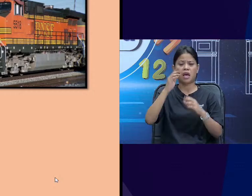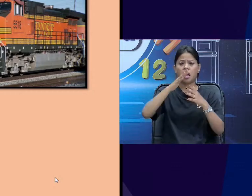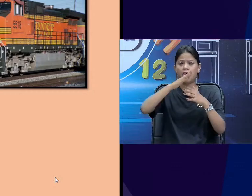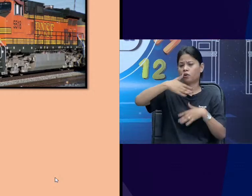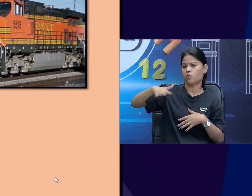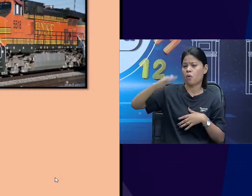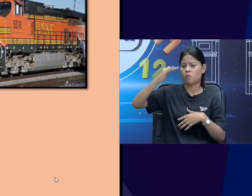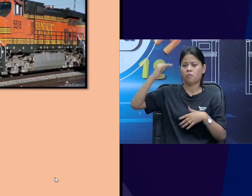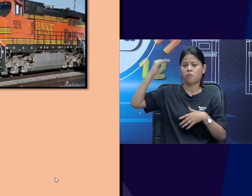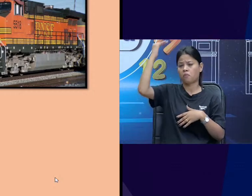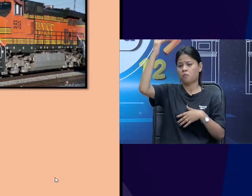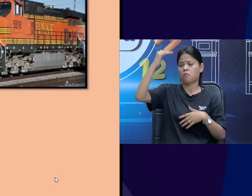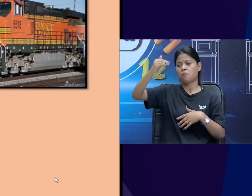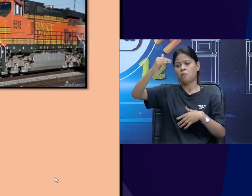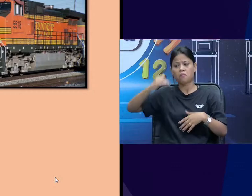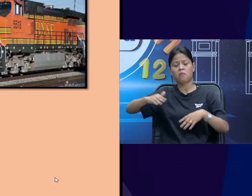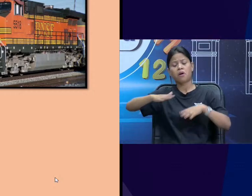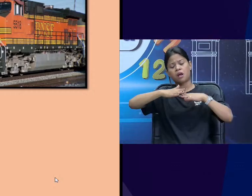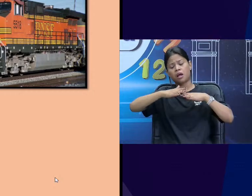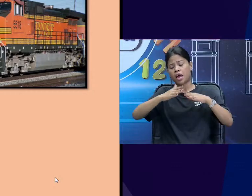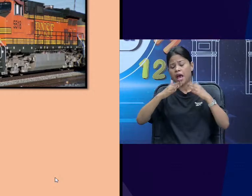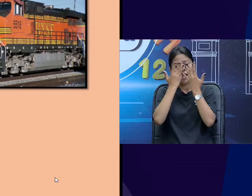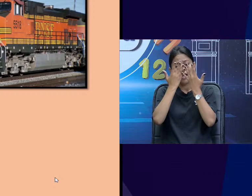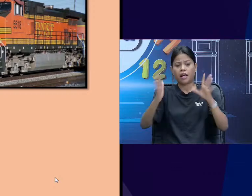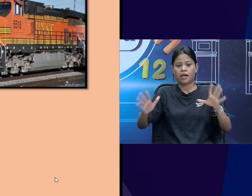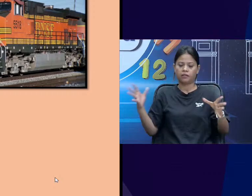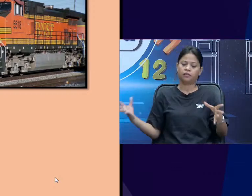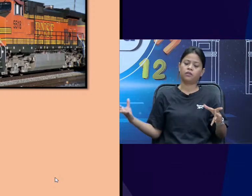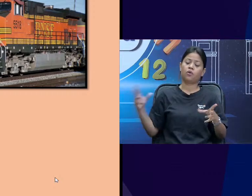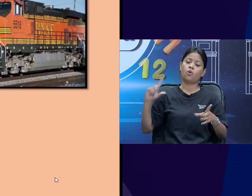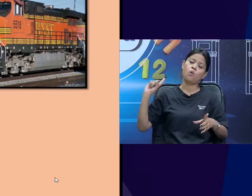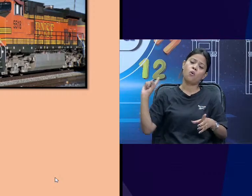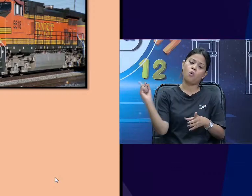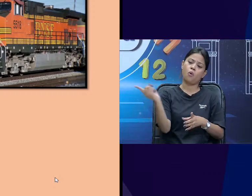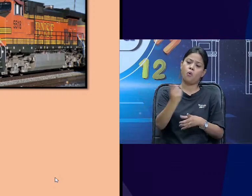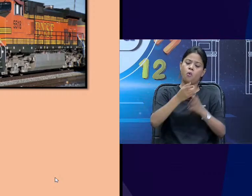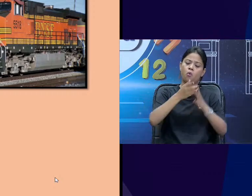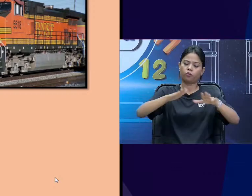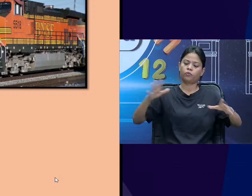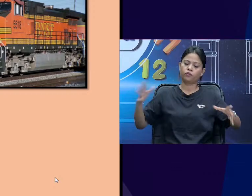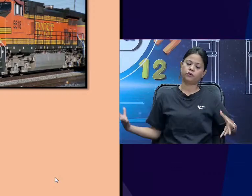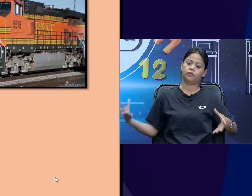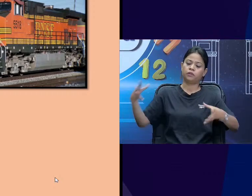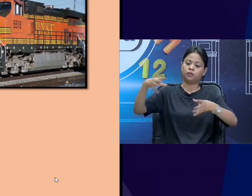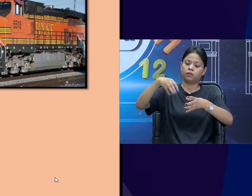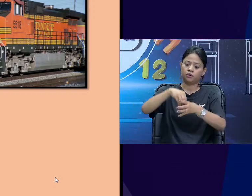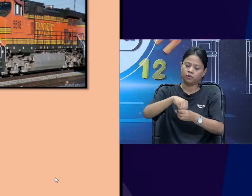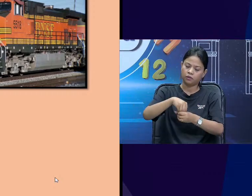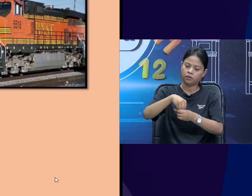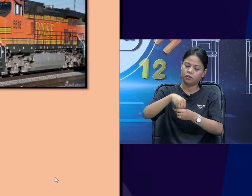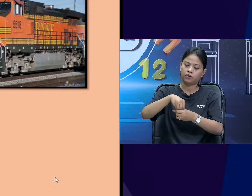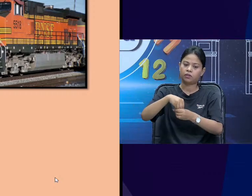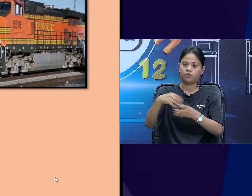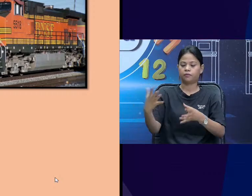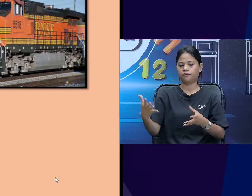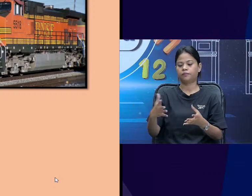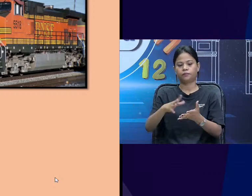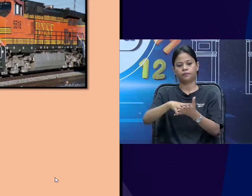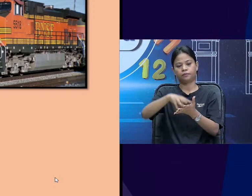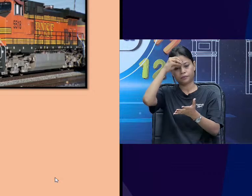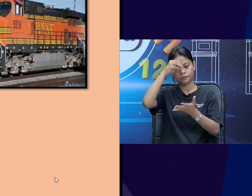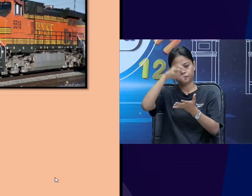level, at a below average level, and also children with various challenging needs, such as